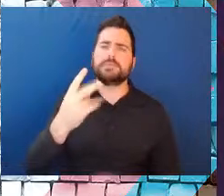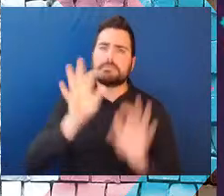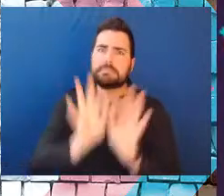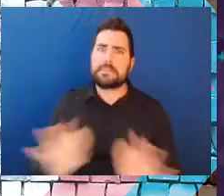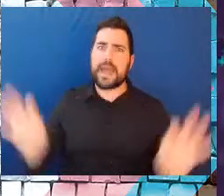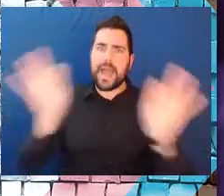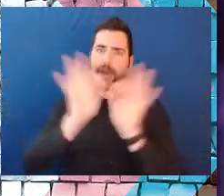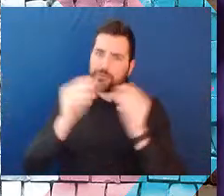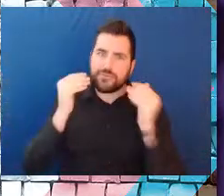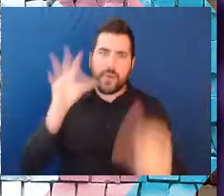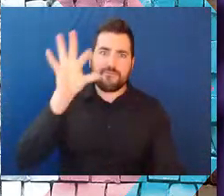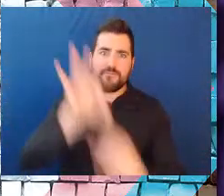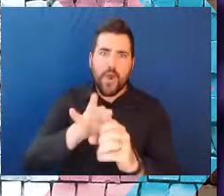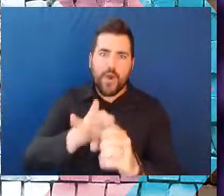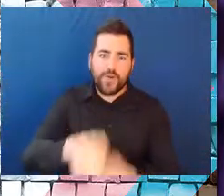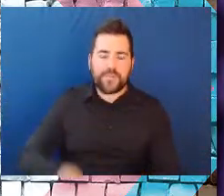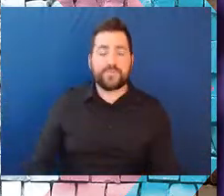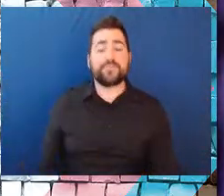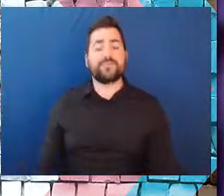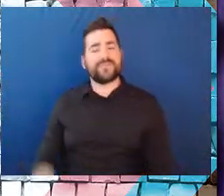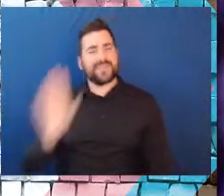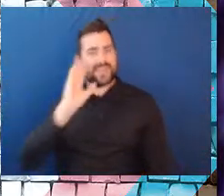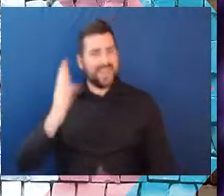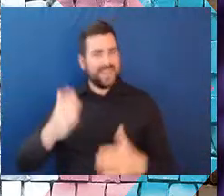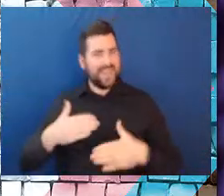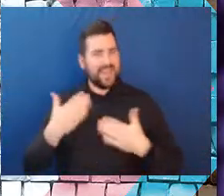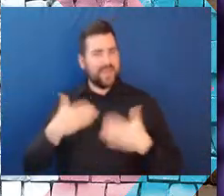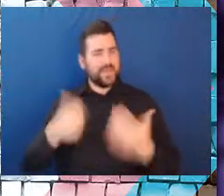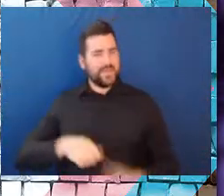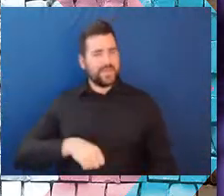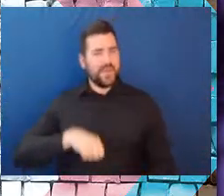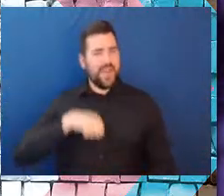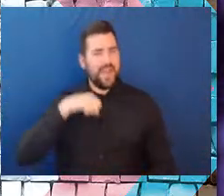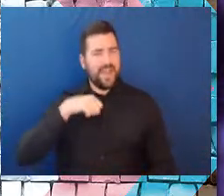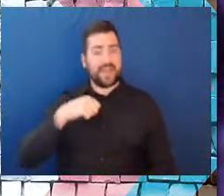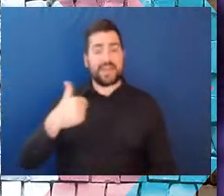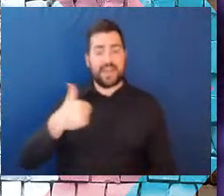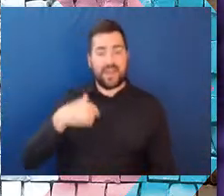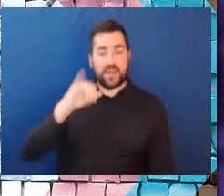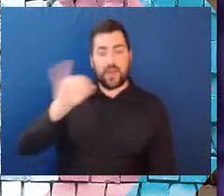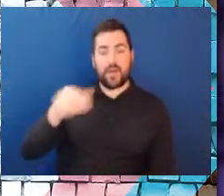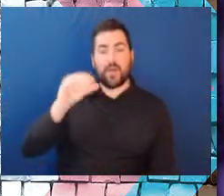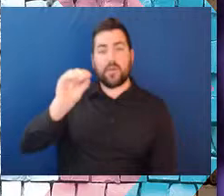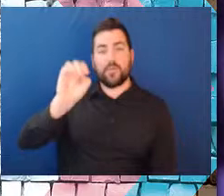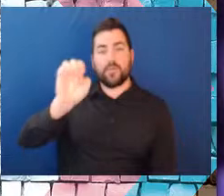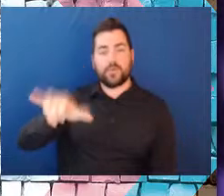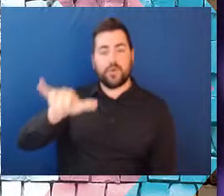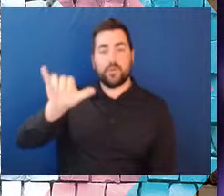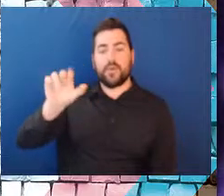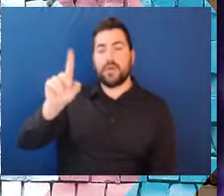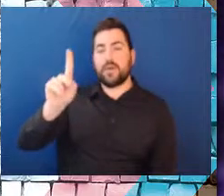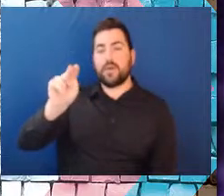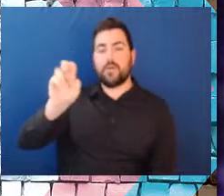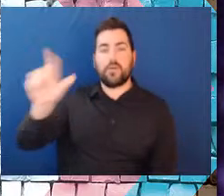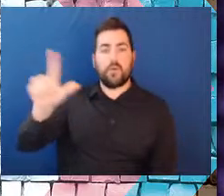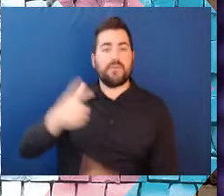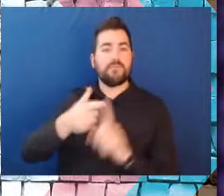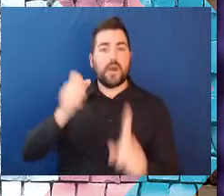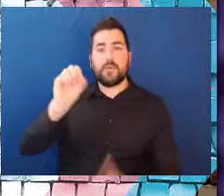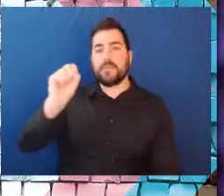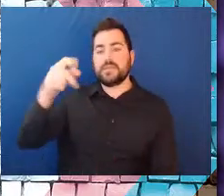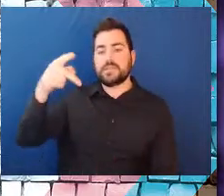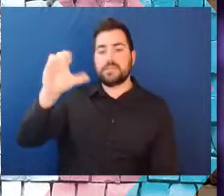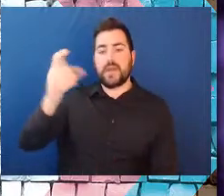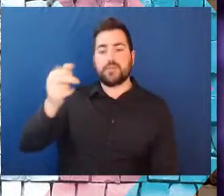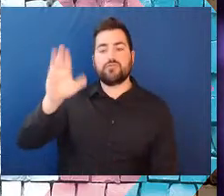Happy Pride! My name is Joseph Knoll. You may know me as Joey. I'm the founder of Spectrum Health. I started this organization because our community needed a